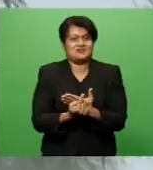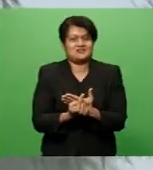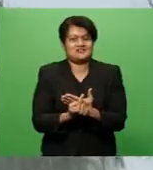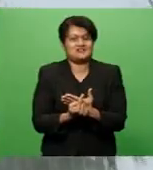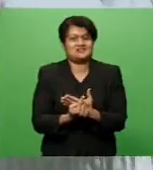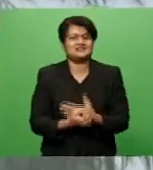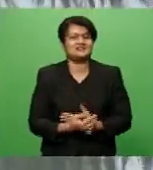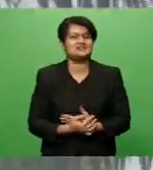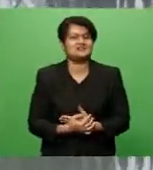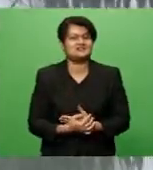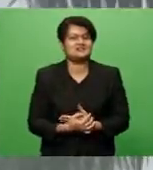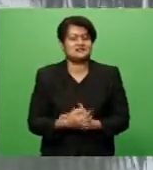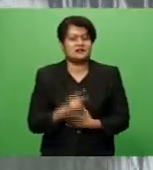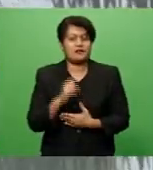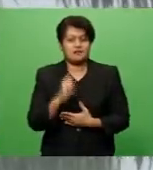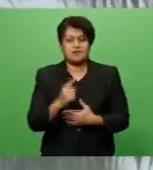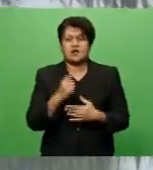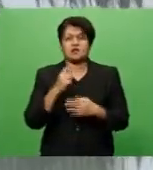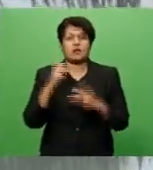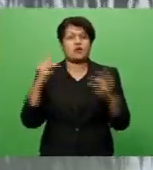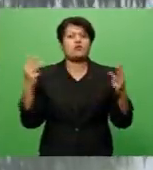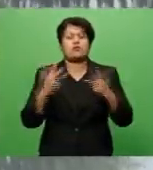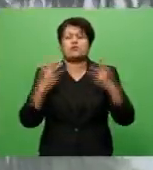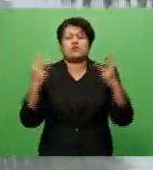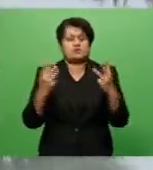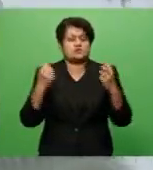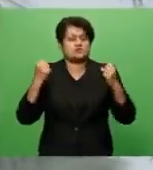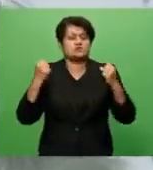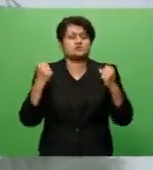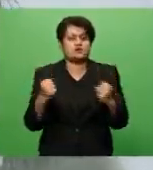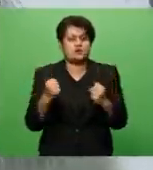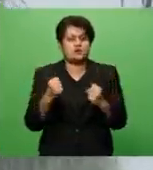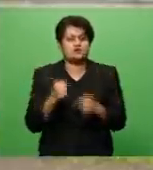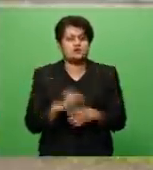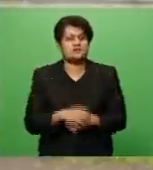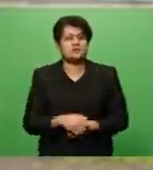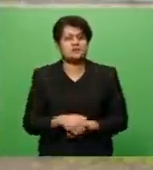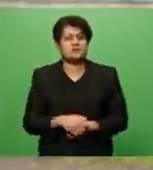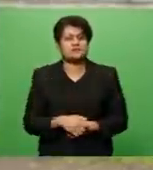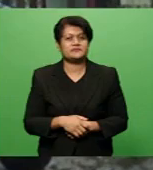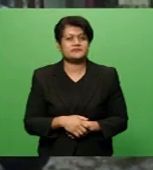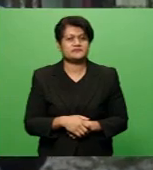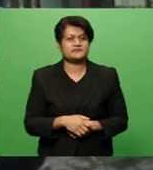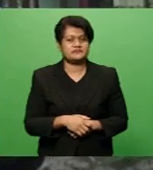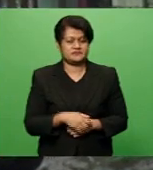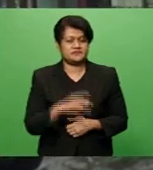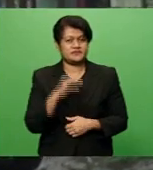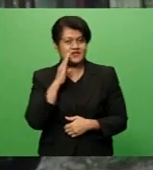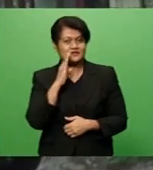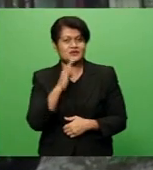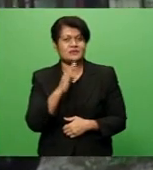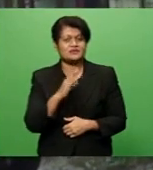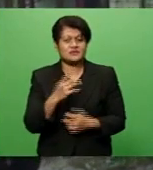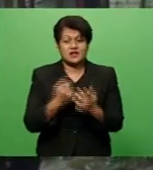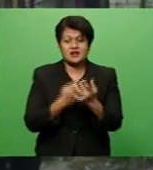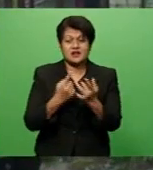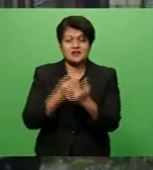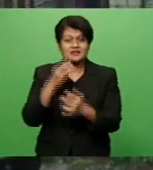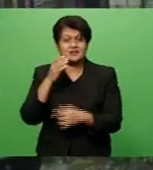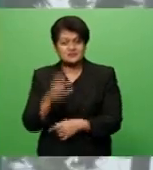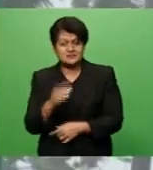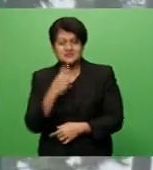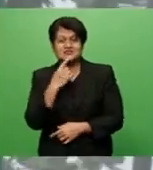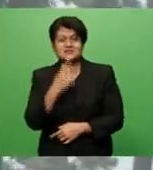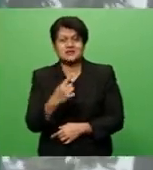out, but it was really strong, about category 3 as I estimate. Another resident says this was one